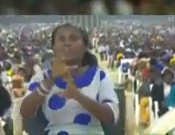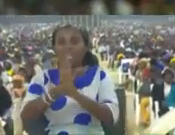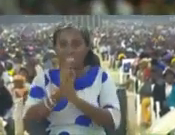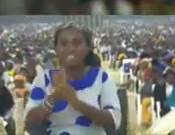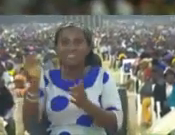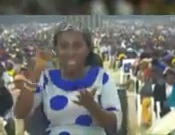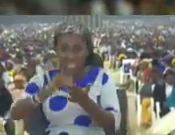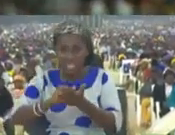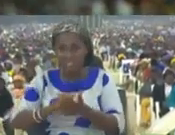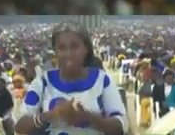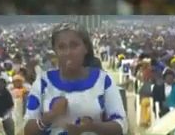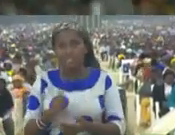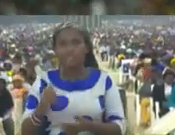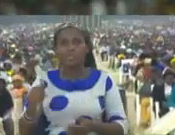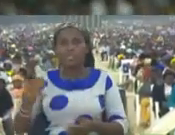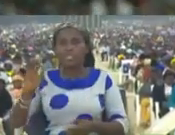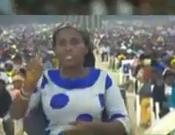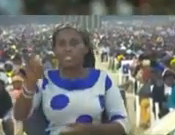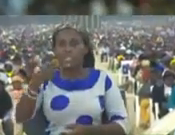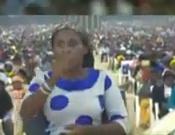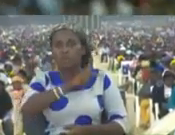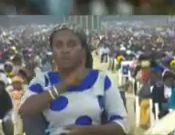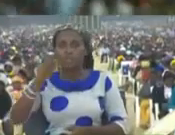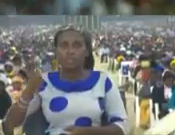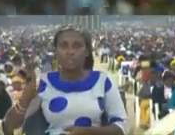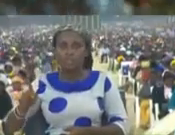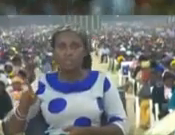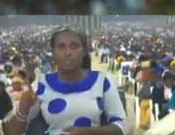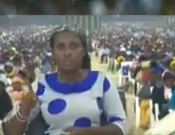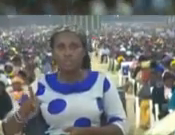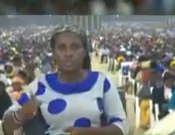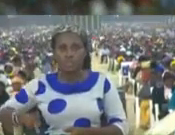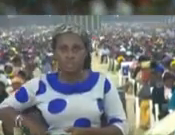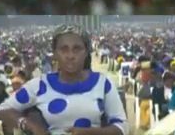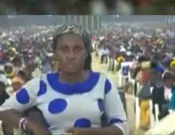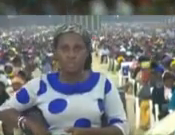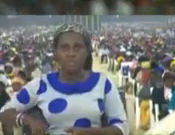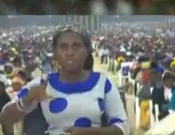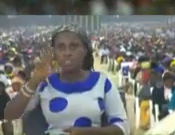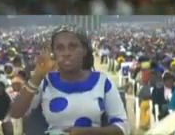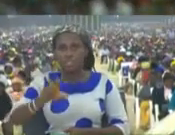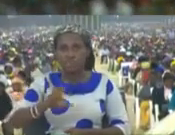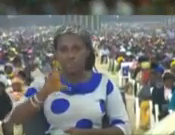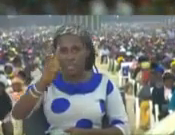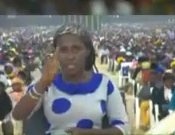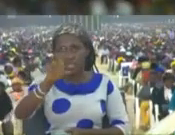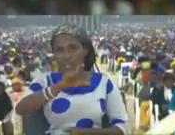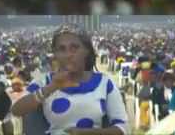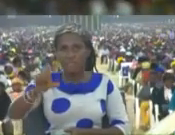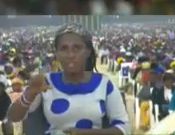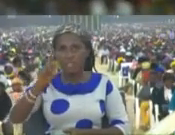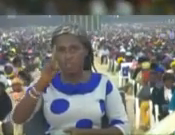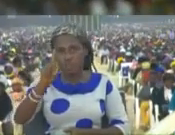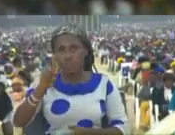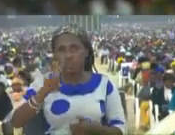In 2 Kings chapter 6, verse 1 to 7. 2 Kings chapter 6.